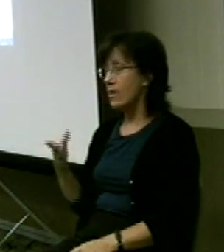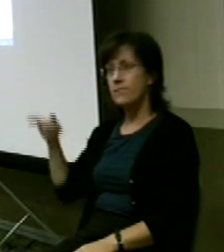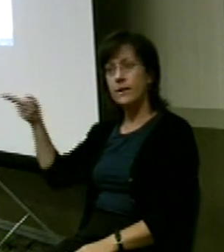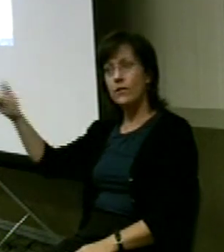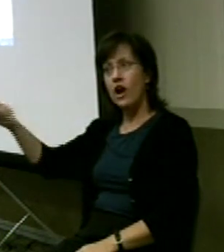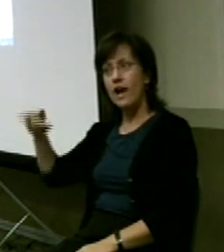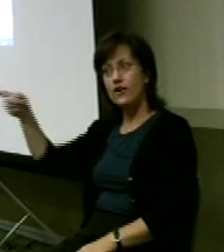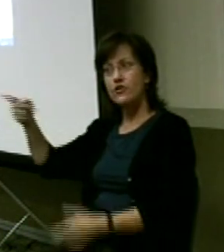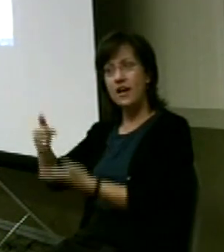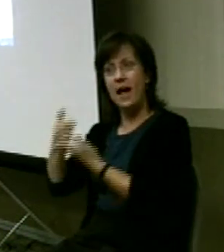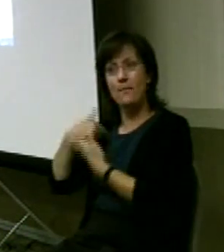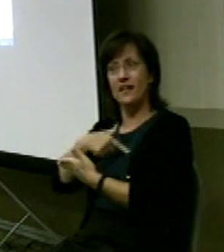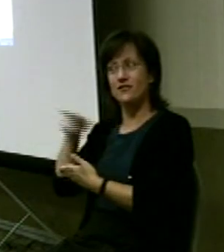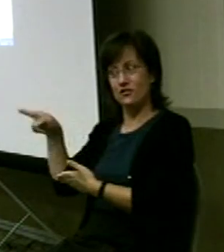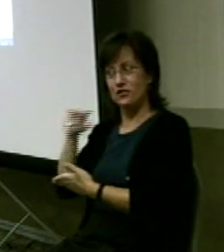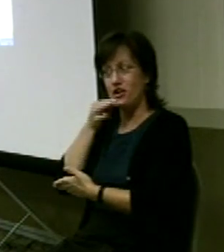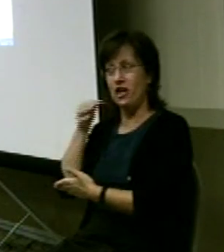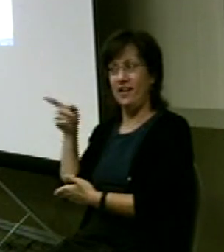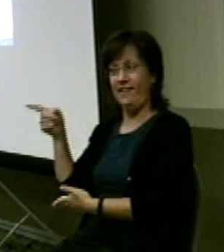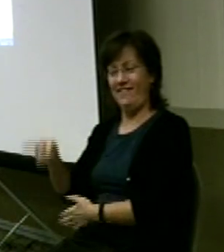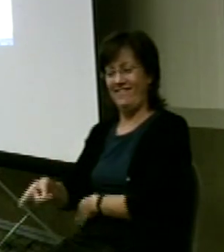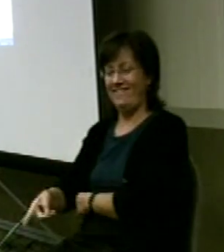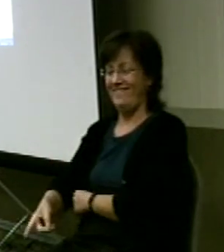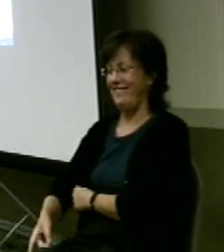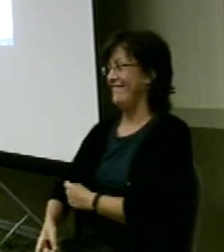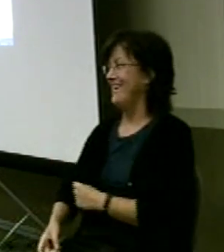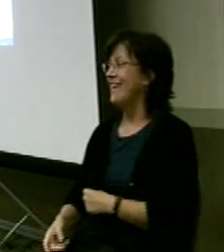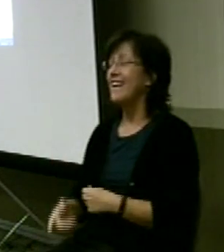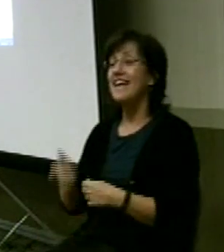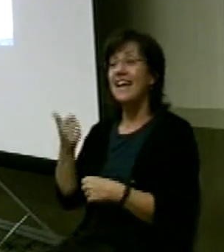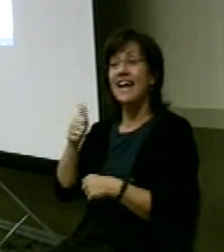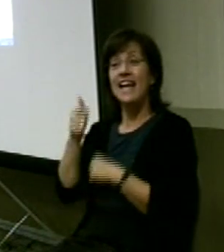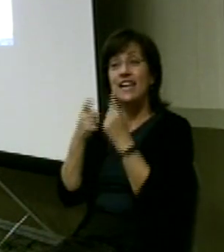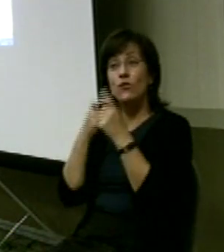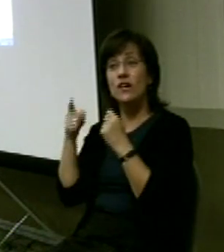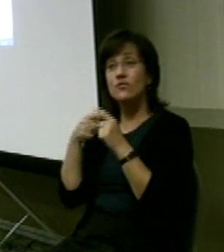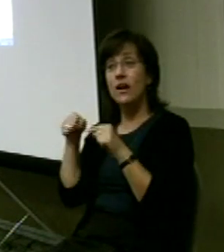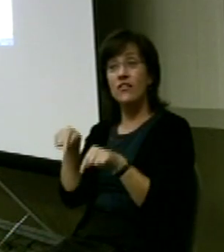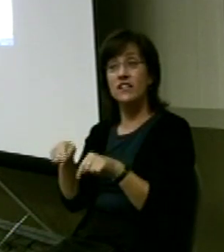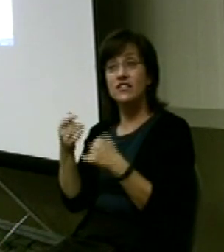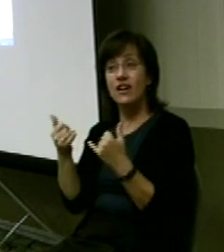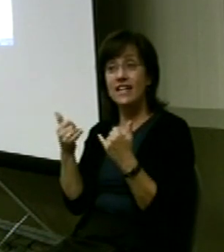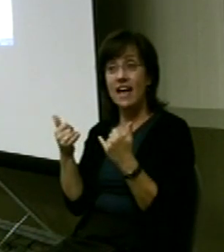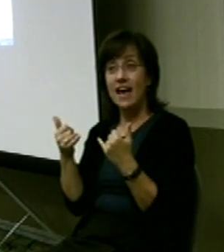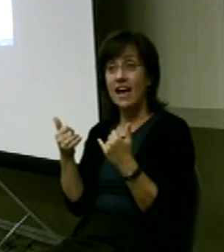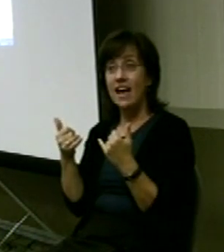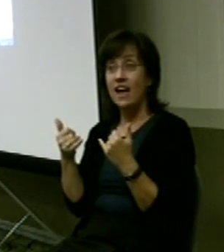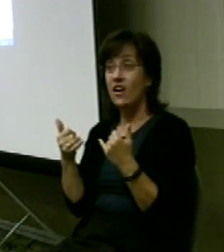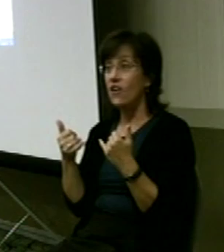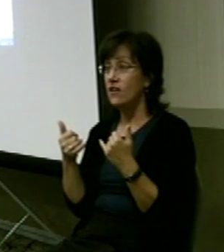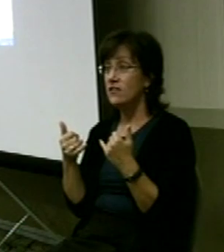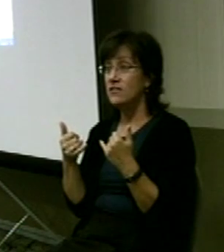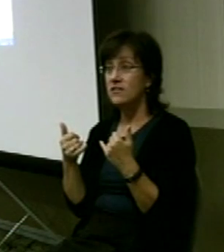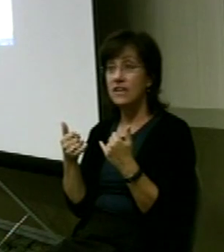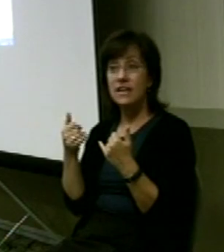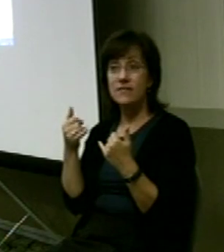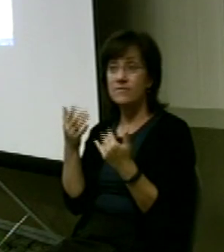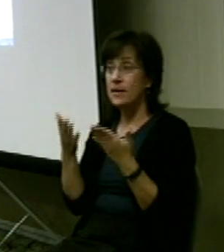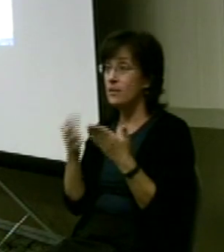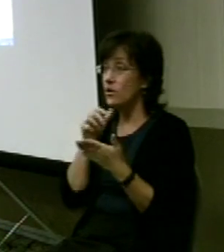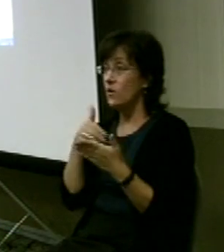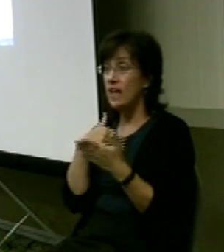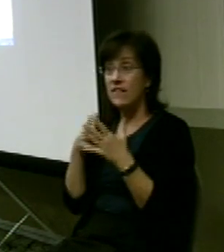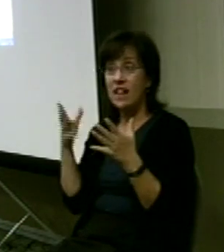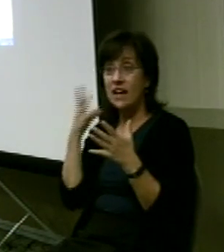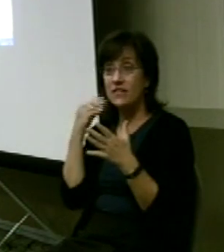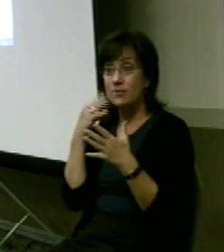one. We may hire her to help us. She's good. Any questions about this right now for those of you who haven't had a lot of experience with this?